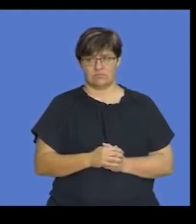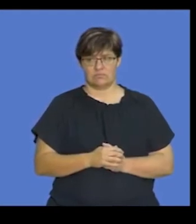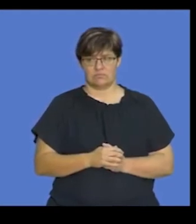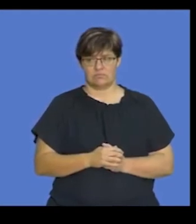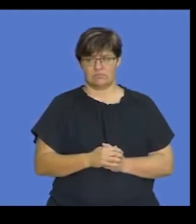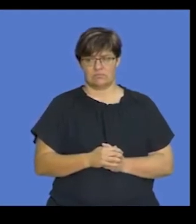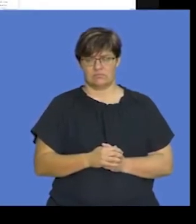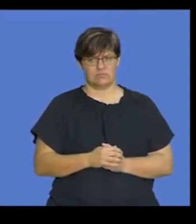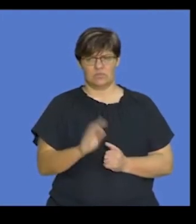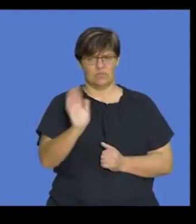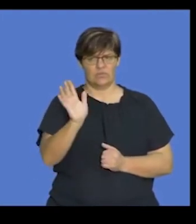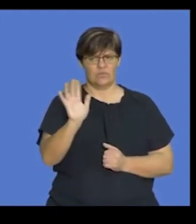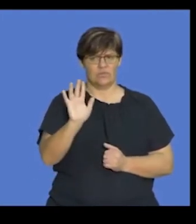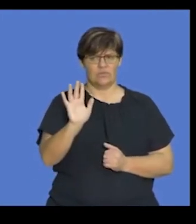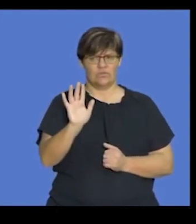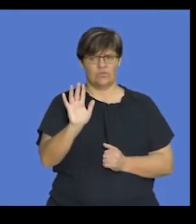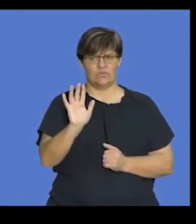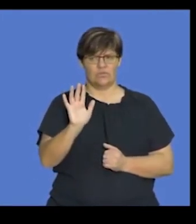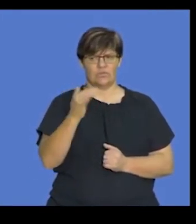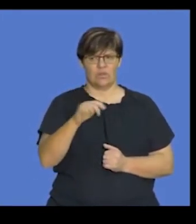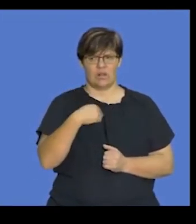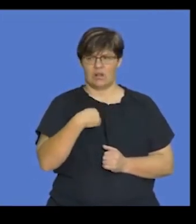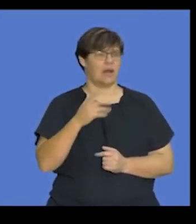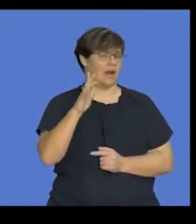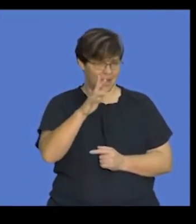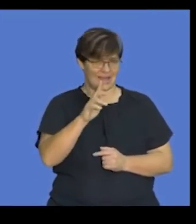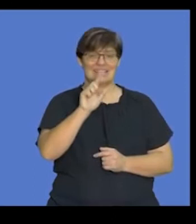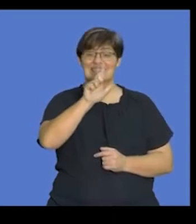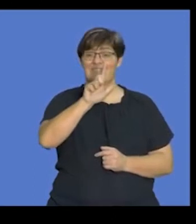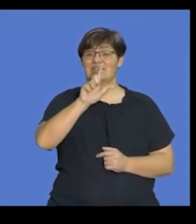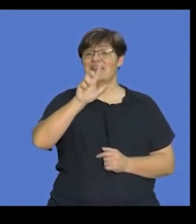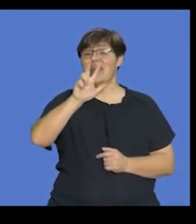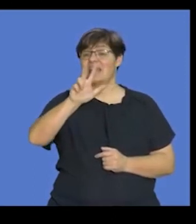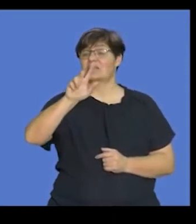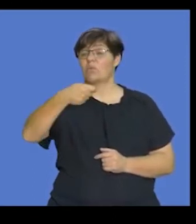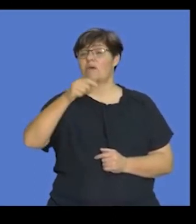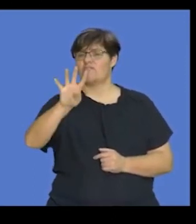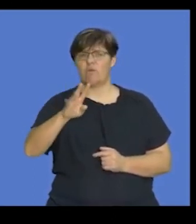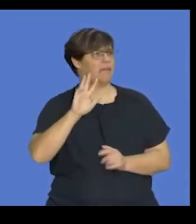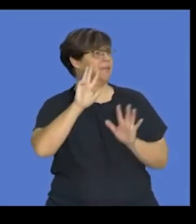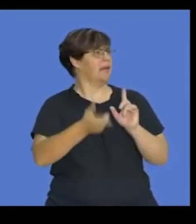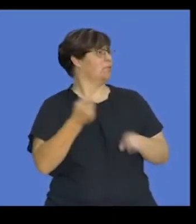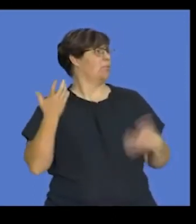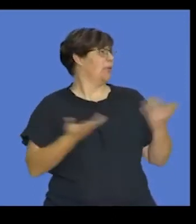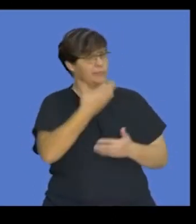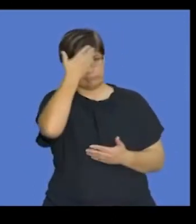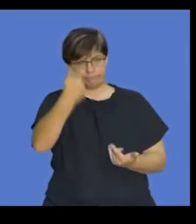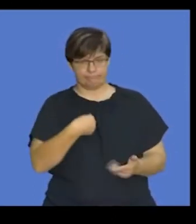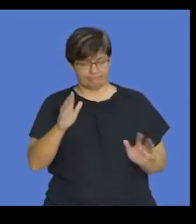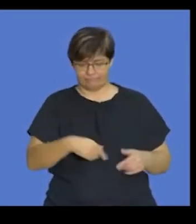Oh, wait. Let me just 78.4. I don't know where I got the 9 from. Let's just go with